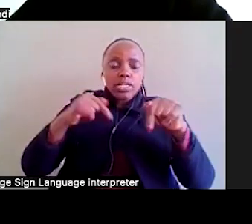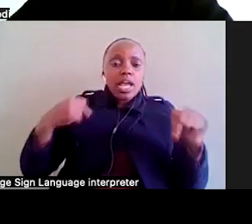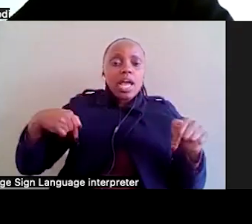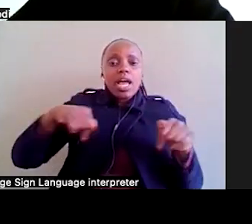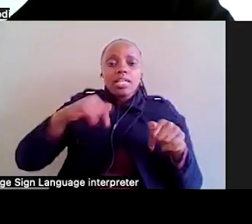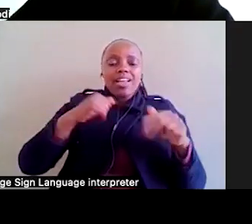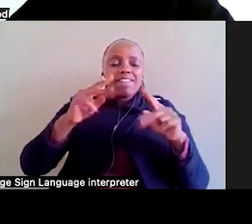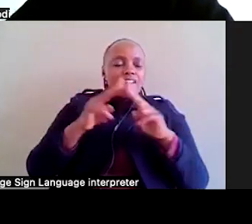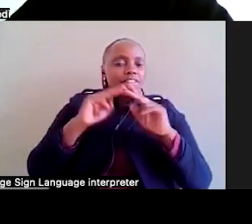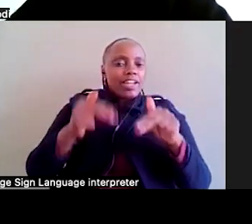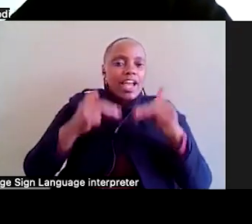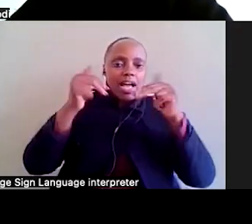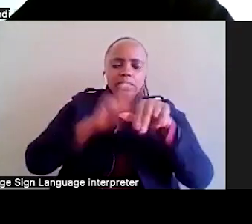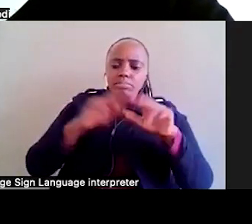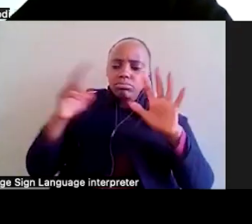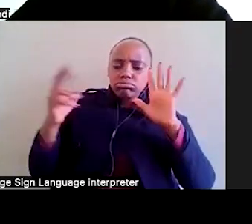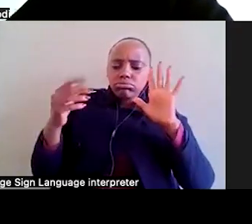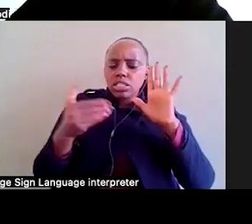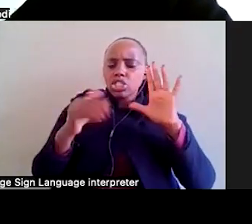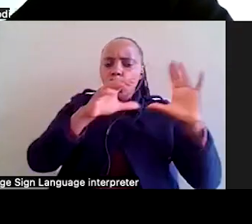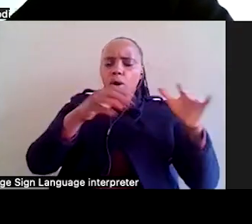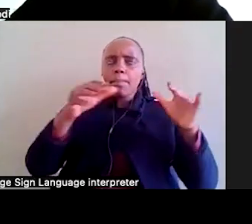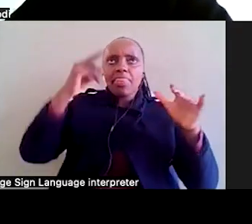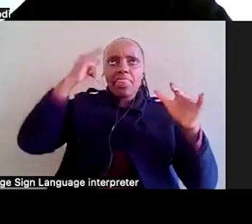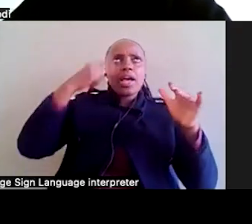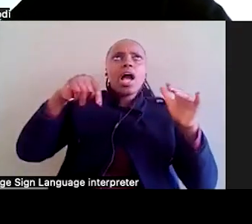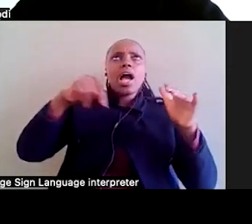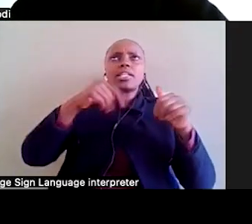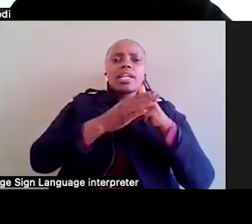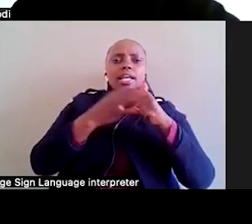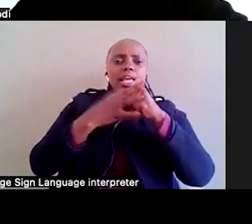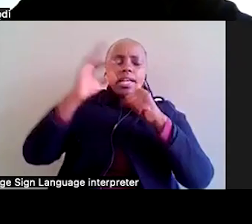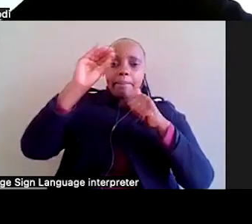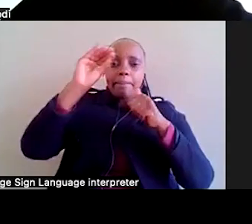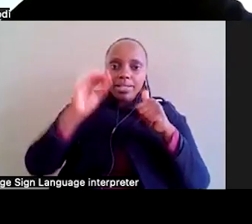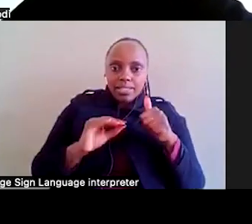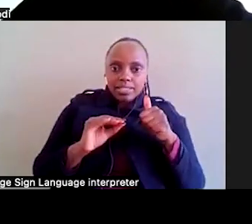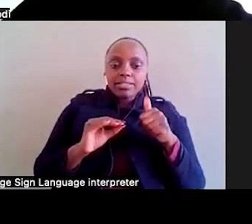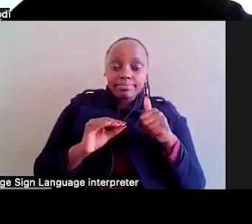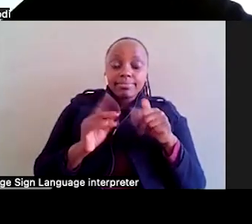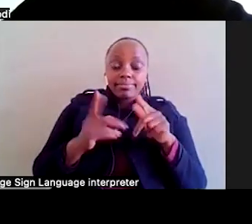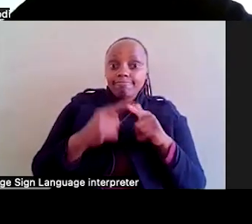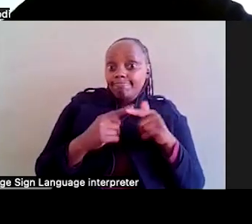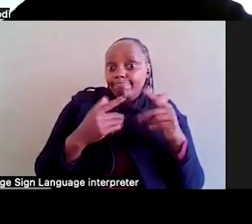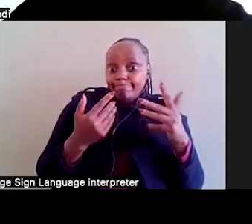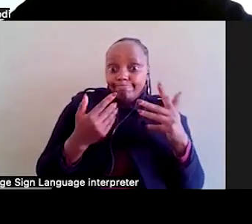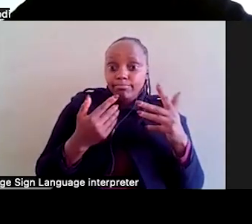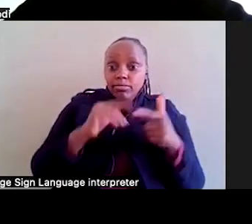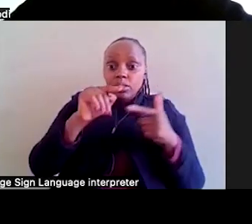high. When I look at this community, I think we are at 98%. And when we met last week,